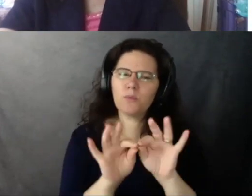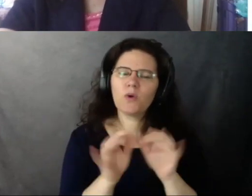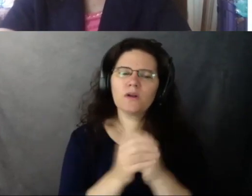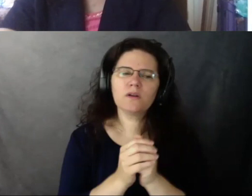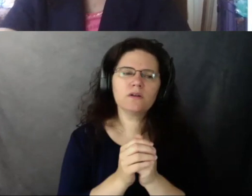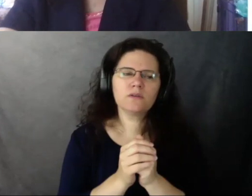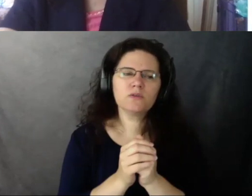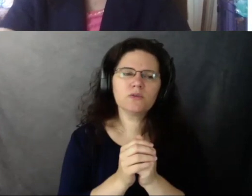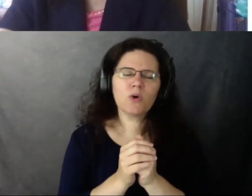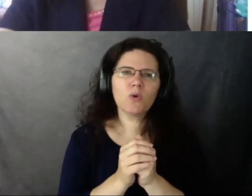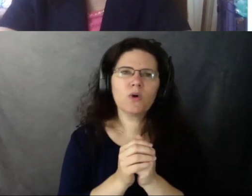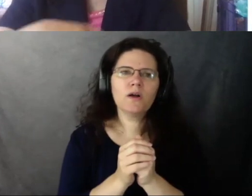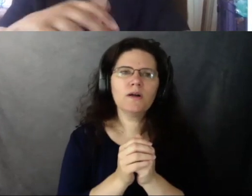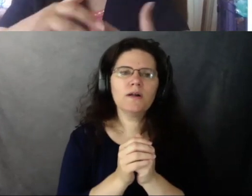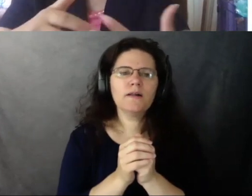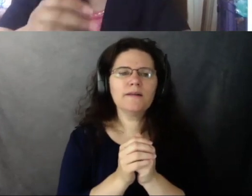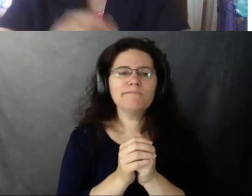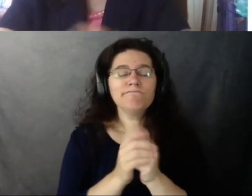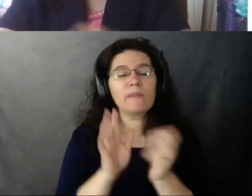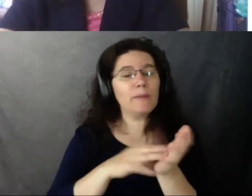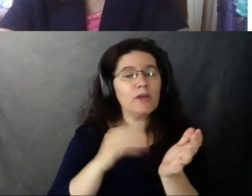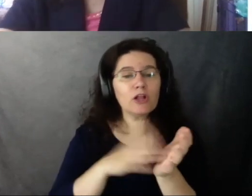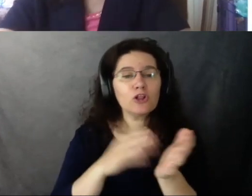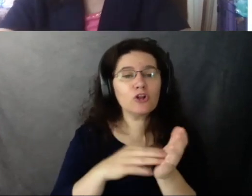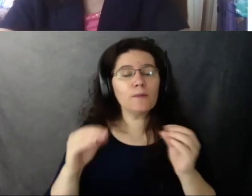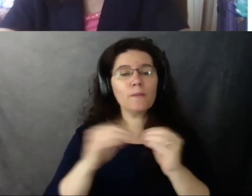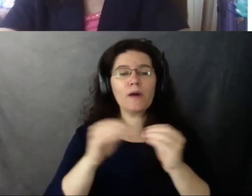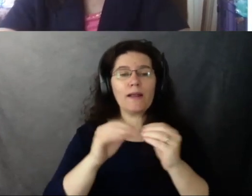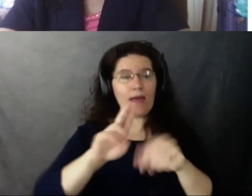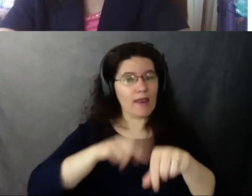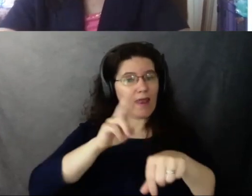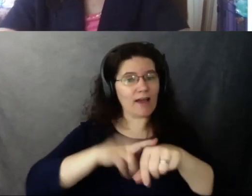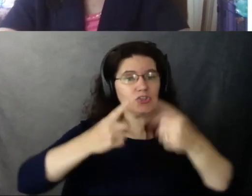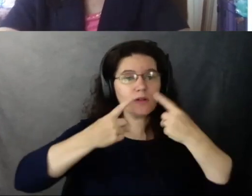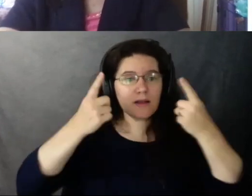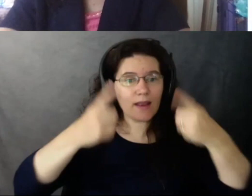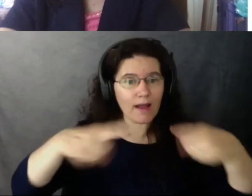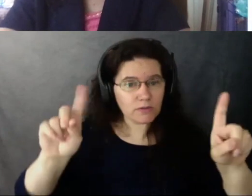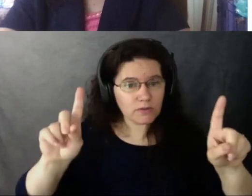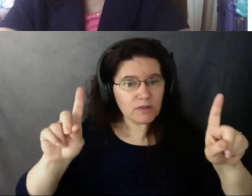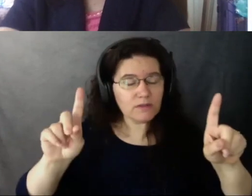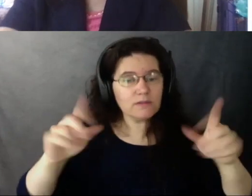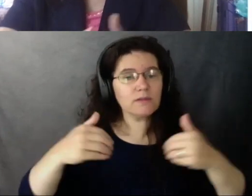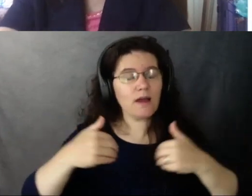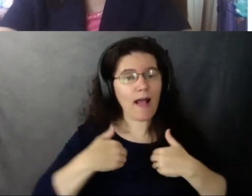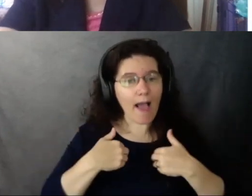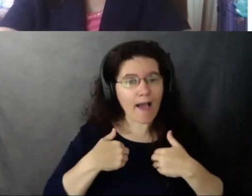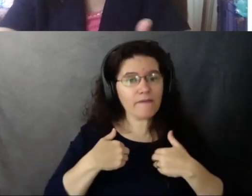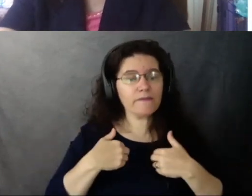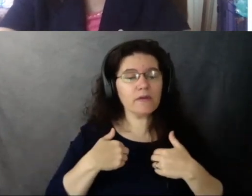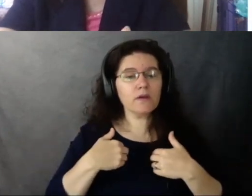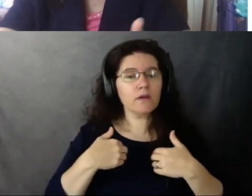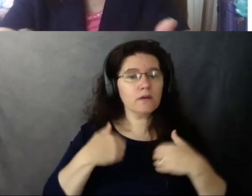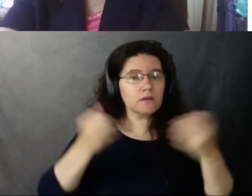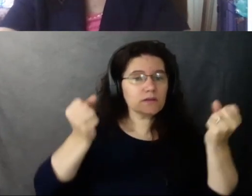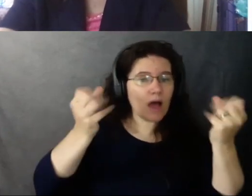about whether the national announcements and televised announcements are